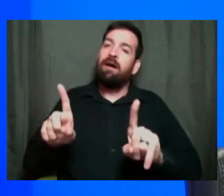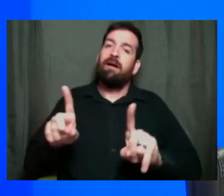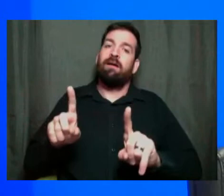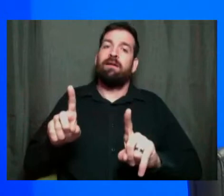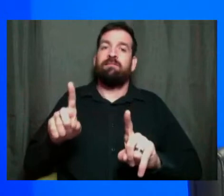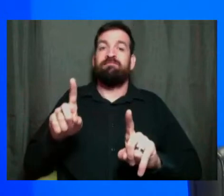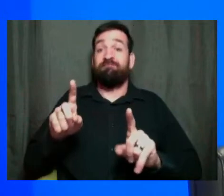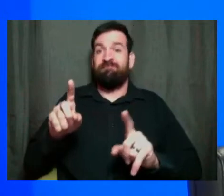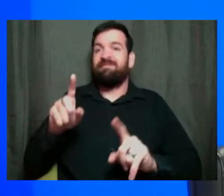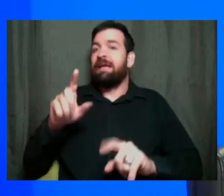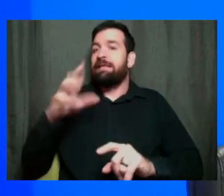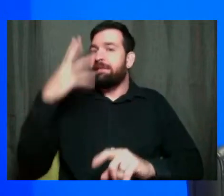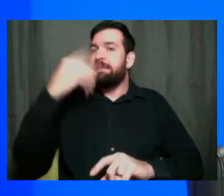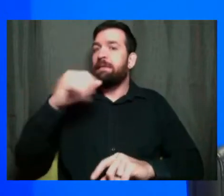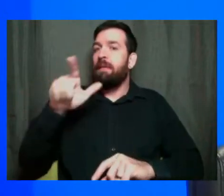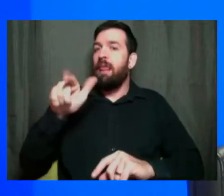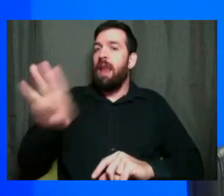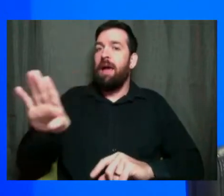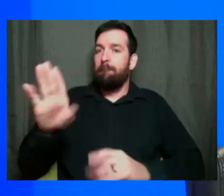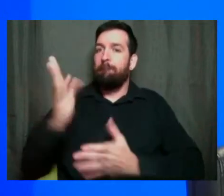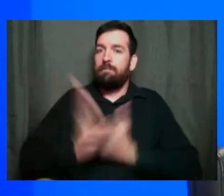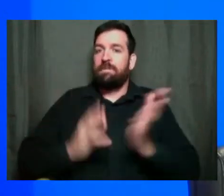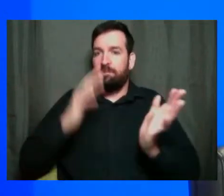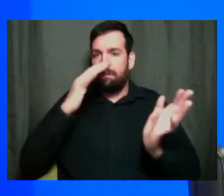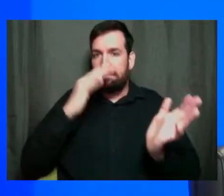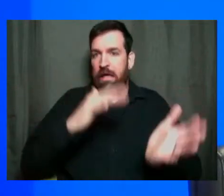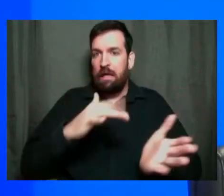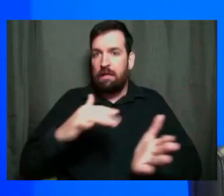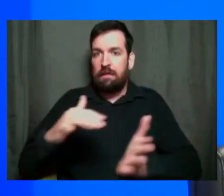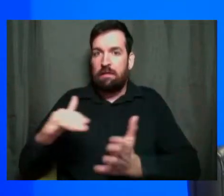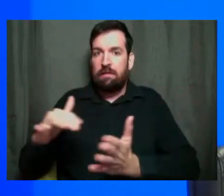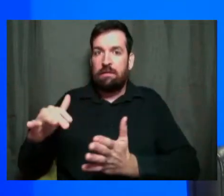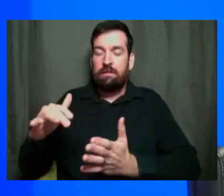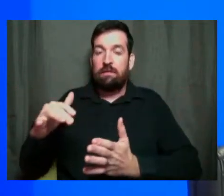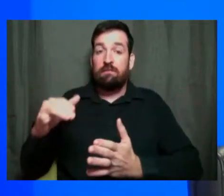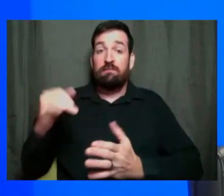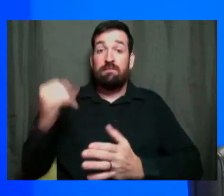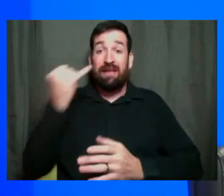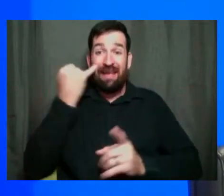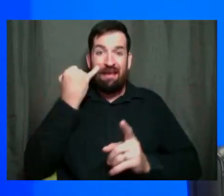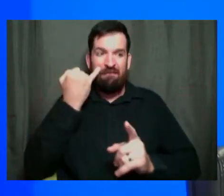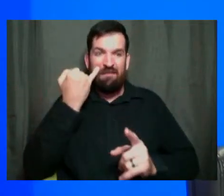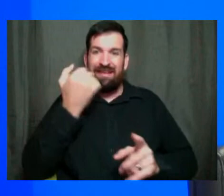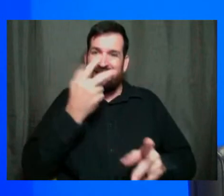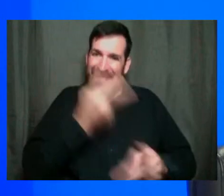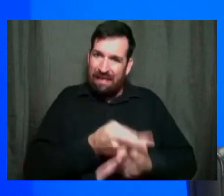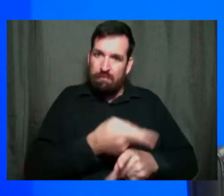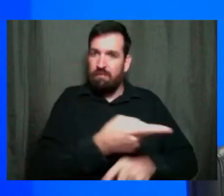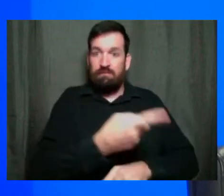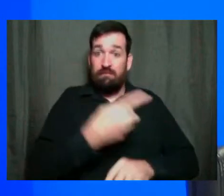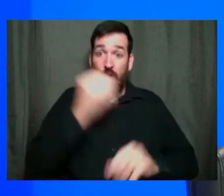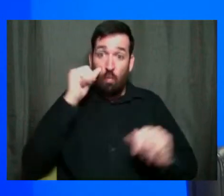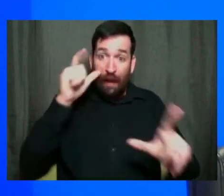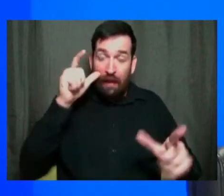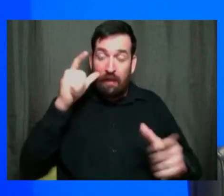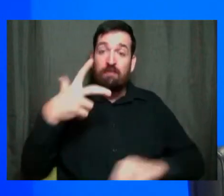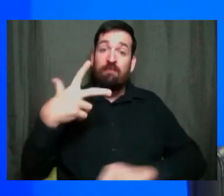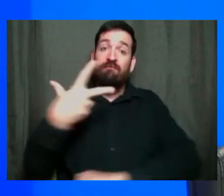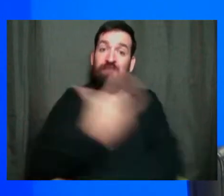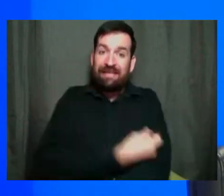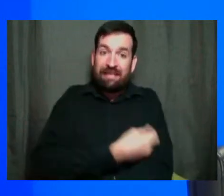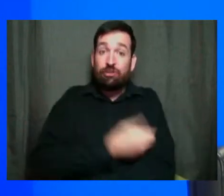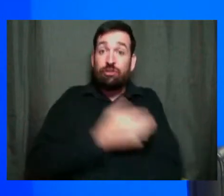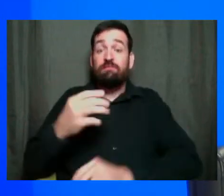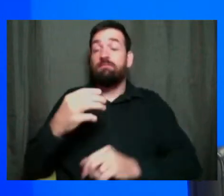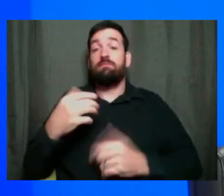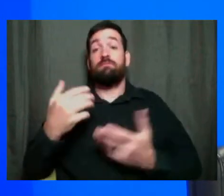even studies looking at depriving patients of sleep and doing vaccinations. And guess what? Your immune response is not the